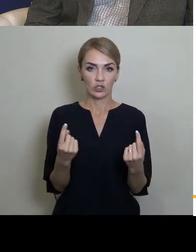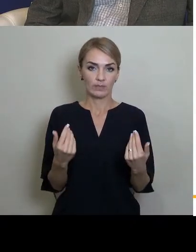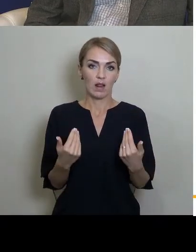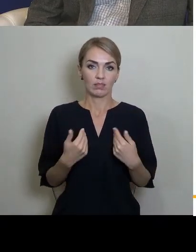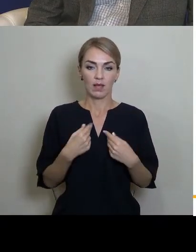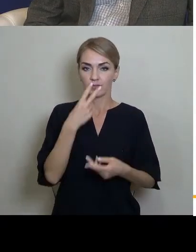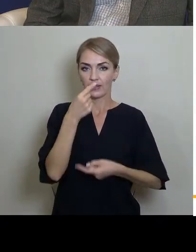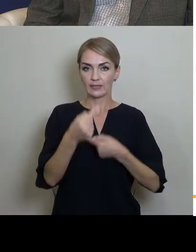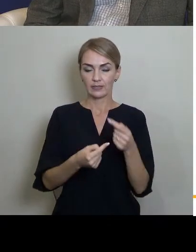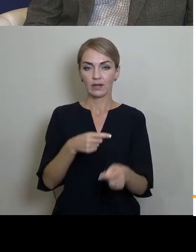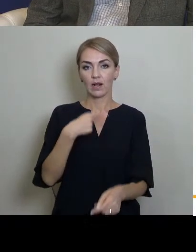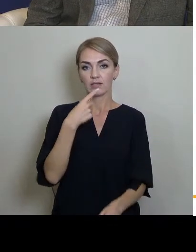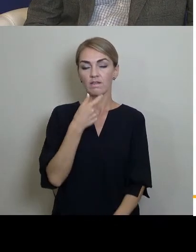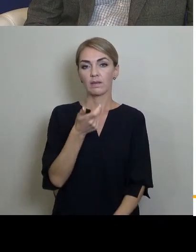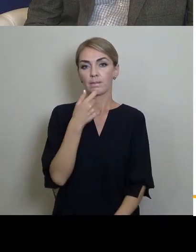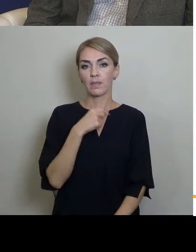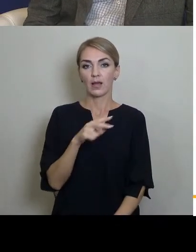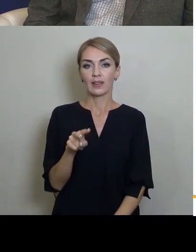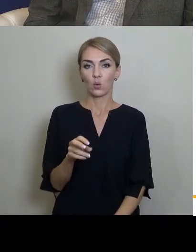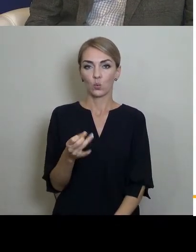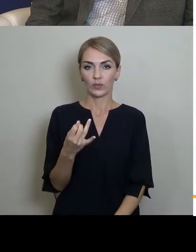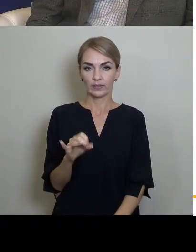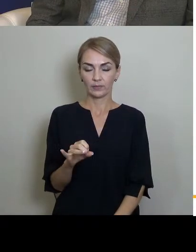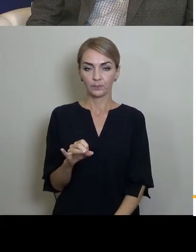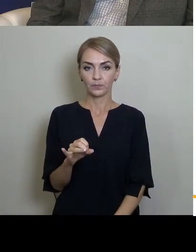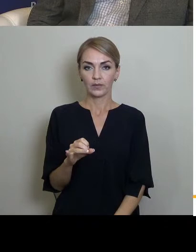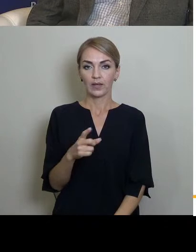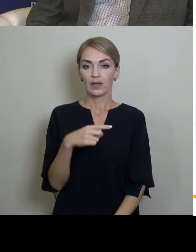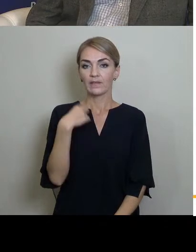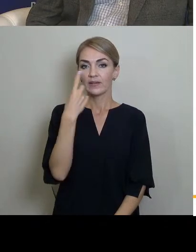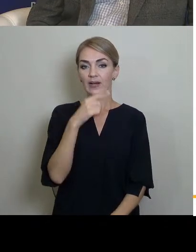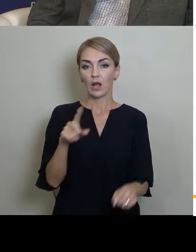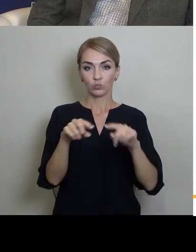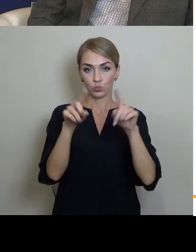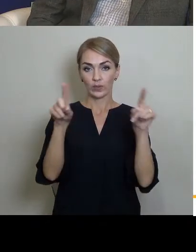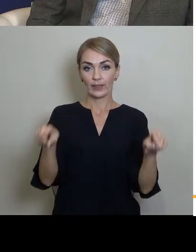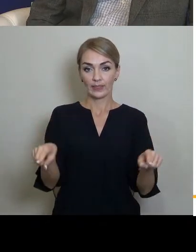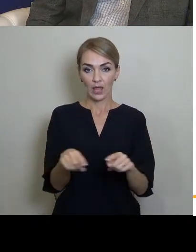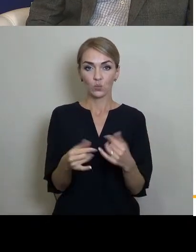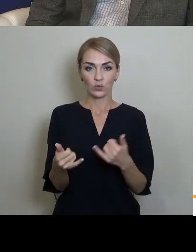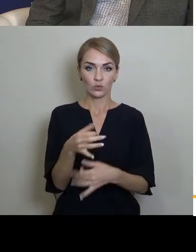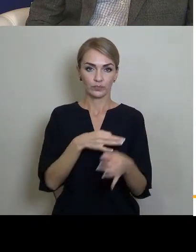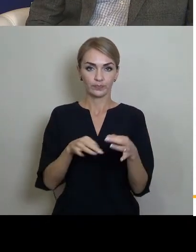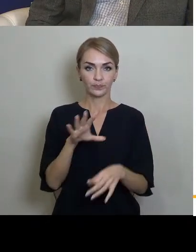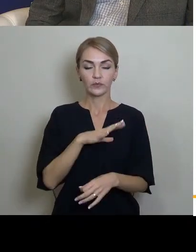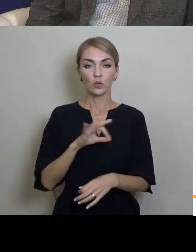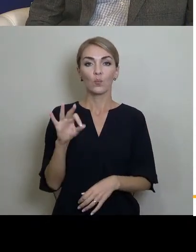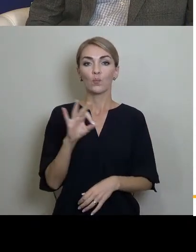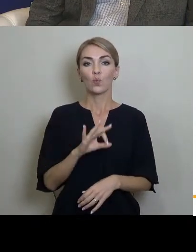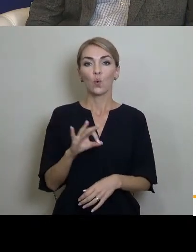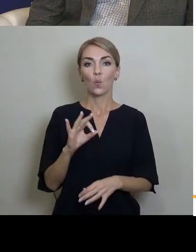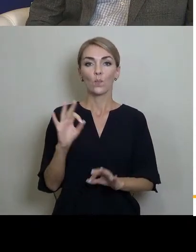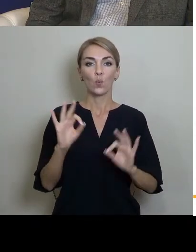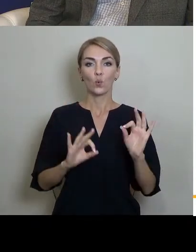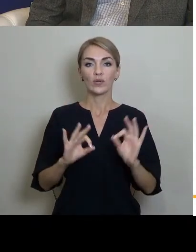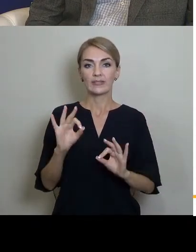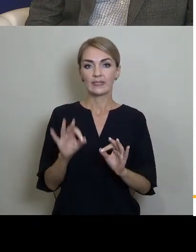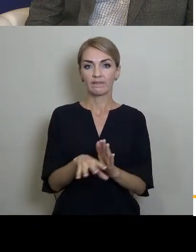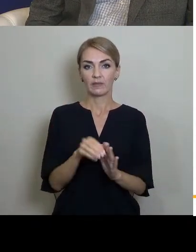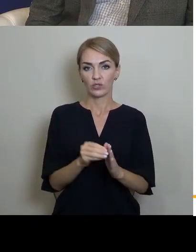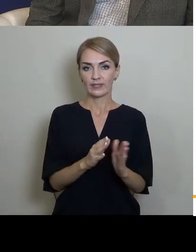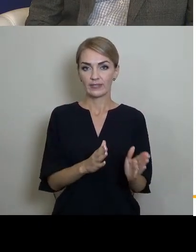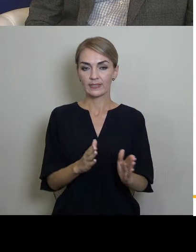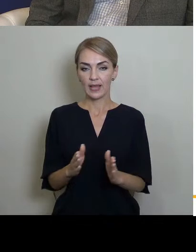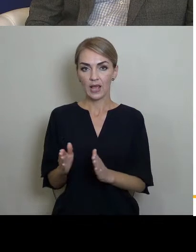is going to be traditional for us, as it was mentioned by Leonti. Well, we have discussed how the ballot looks.